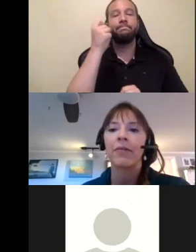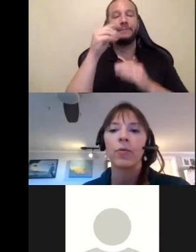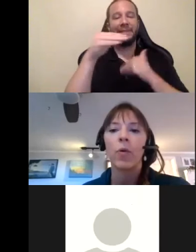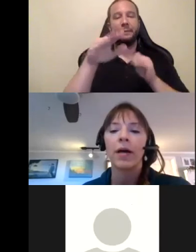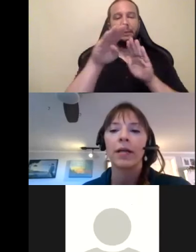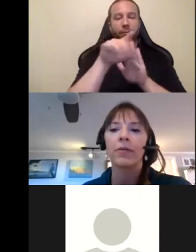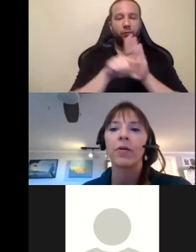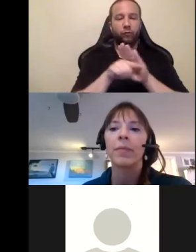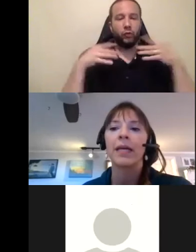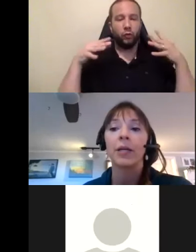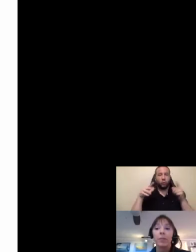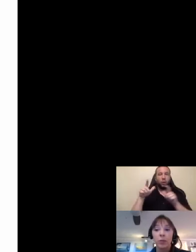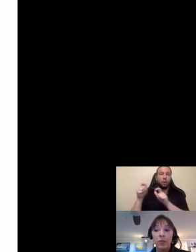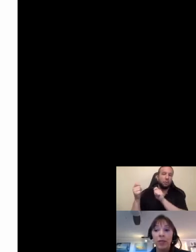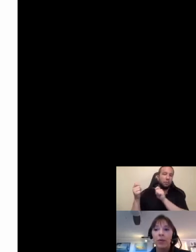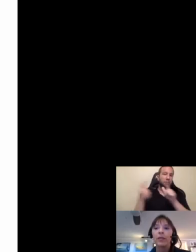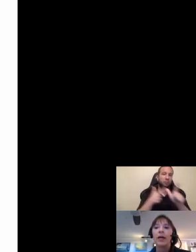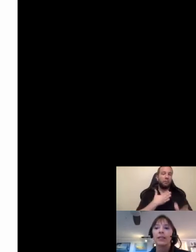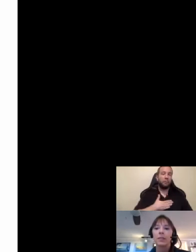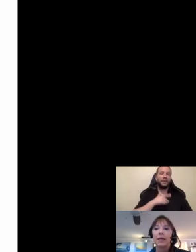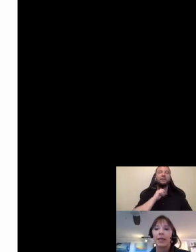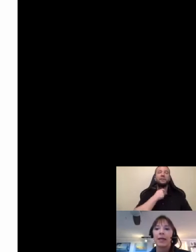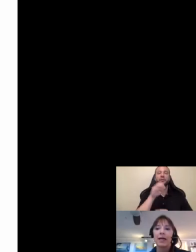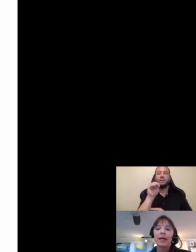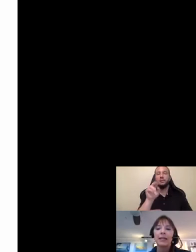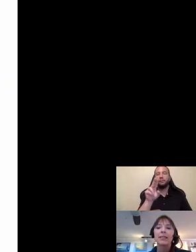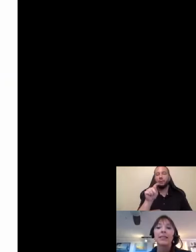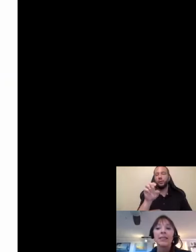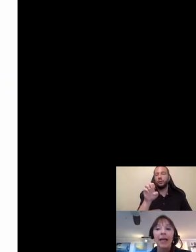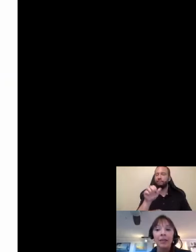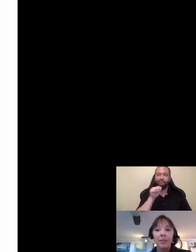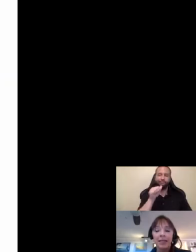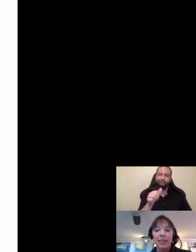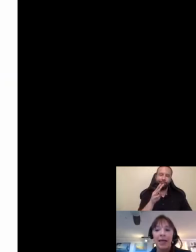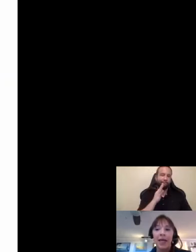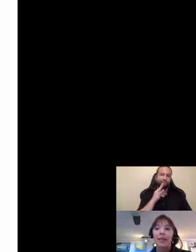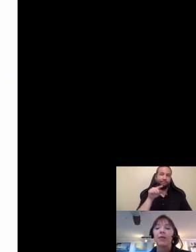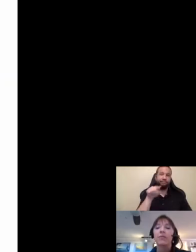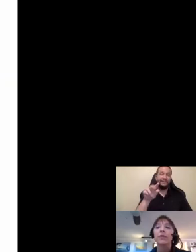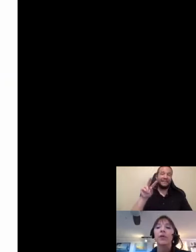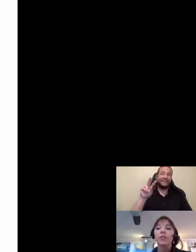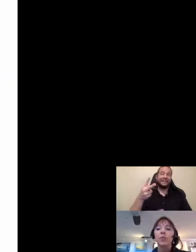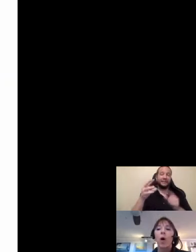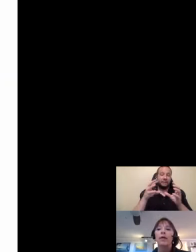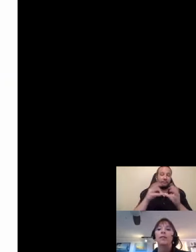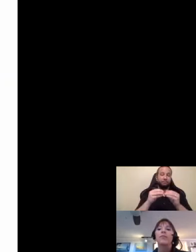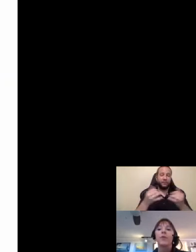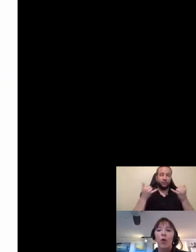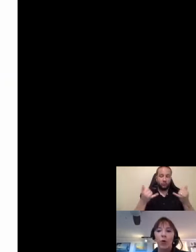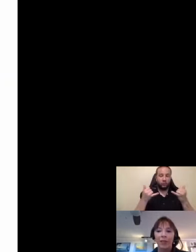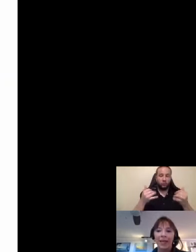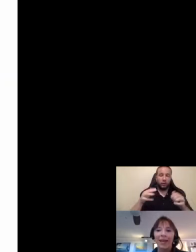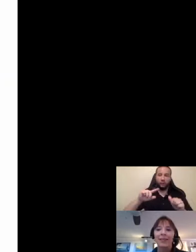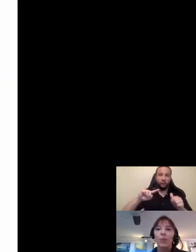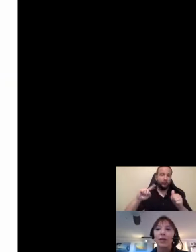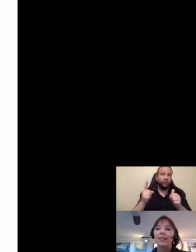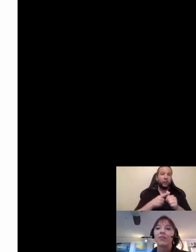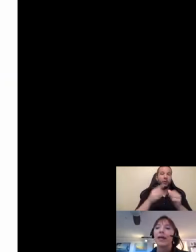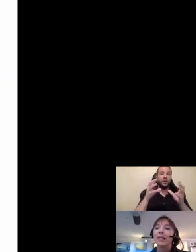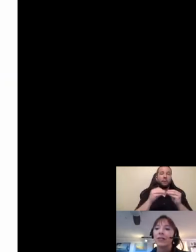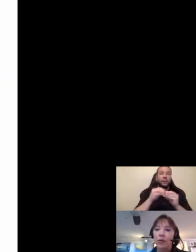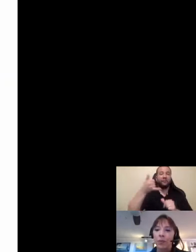that everyone remain on mute when not speaking. This is the second meeting today. The first was phone only, and this